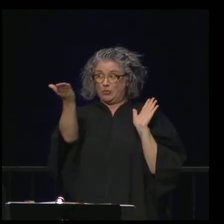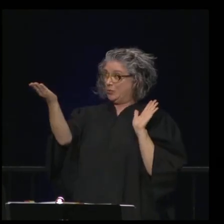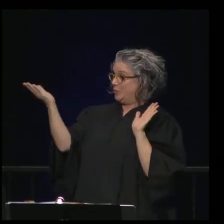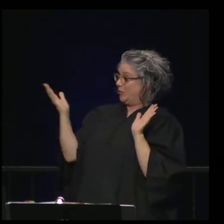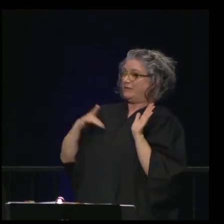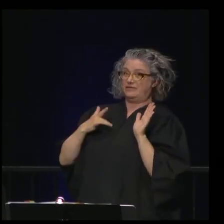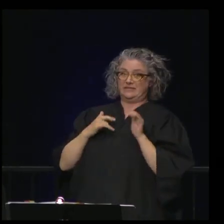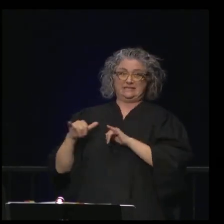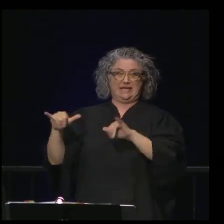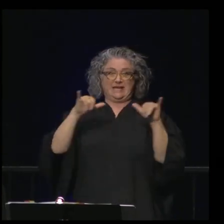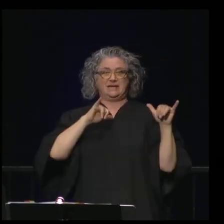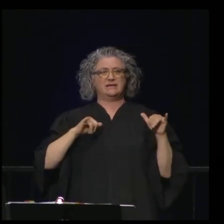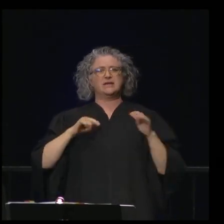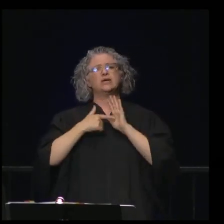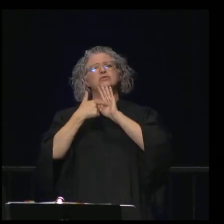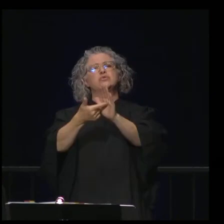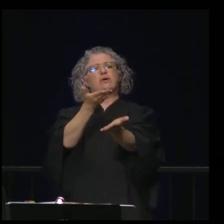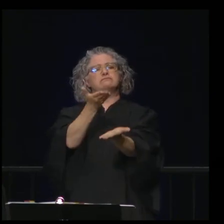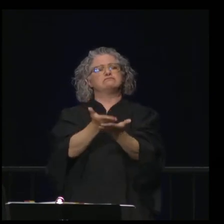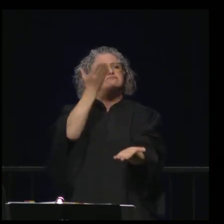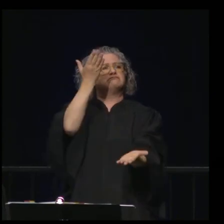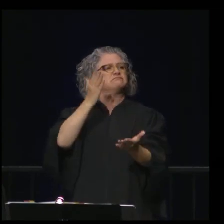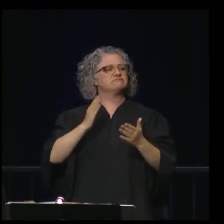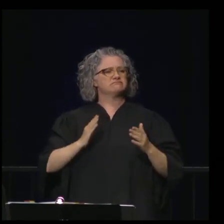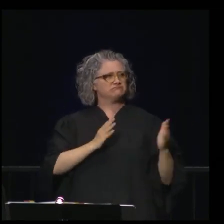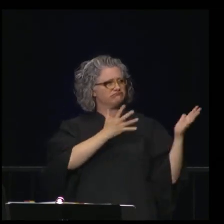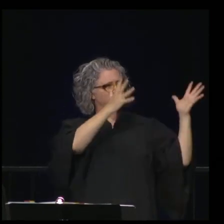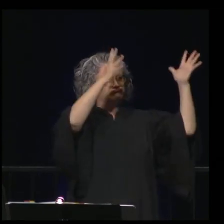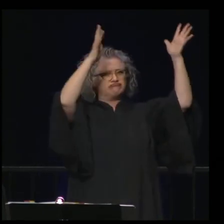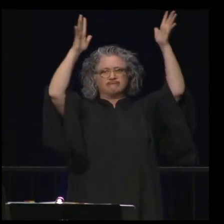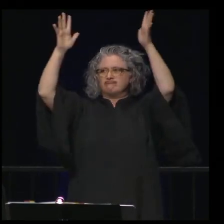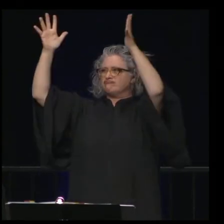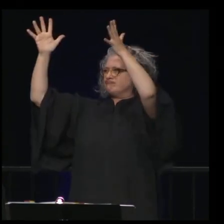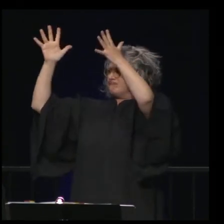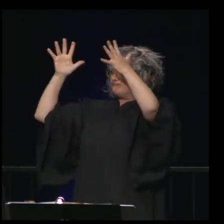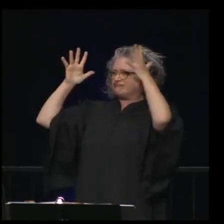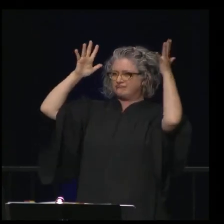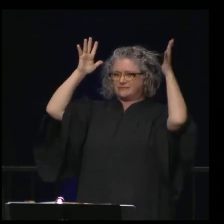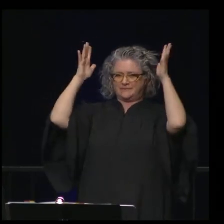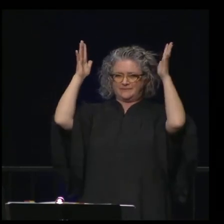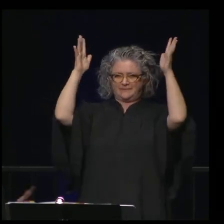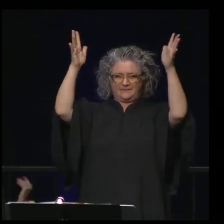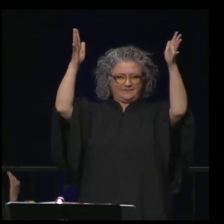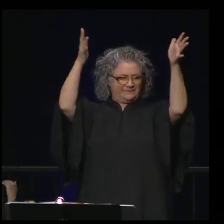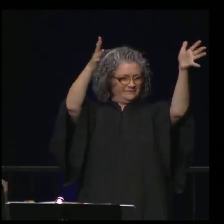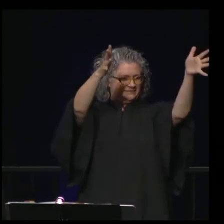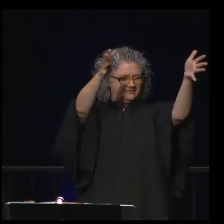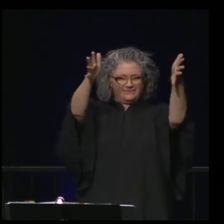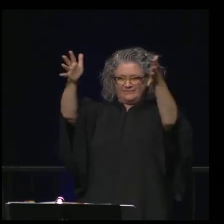way. Let's show it to them now with a round of applause.